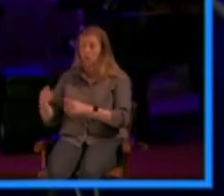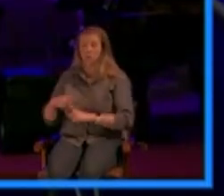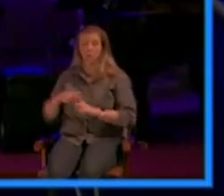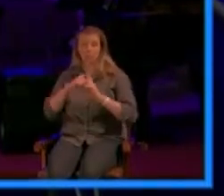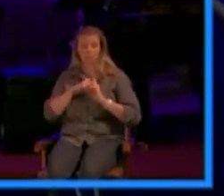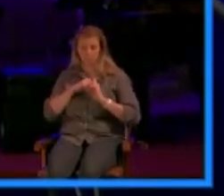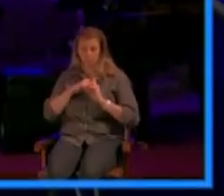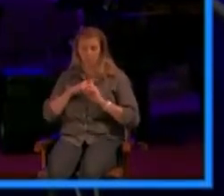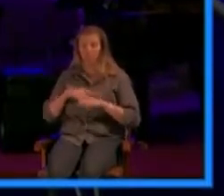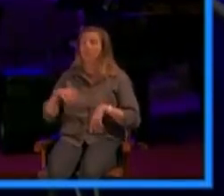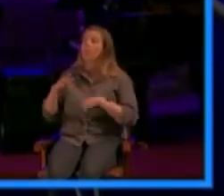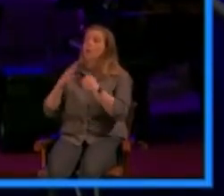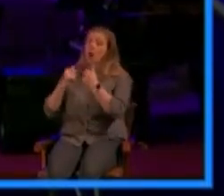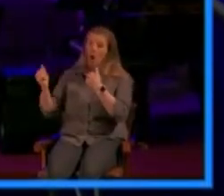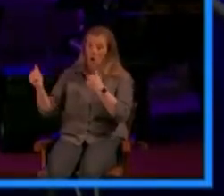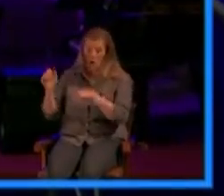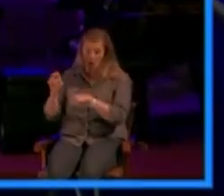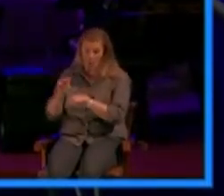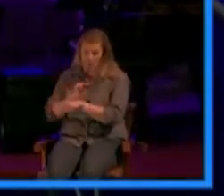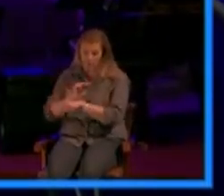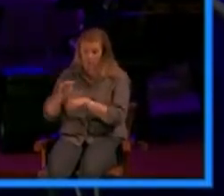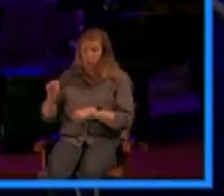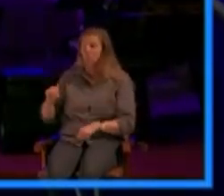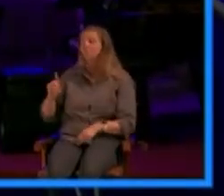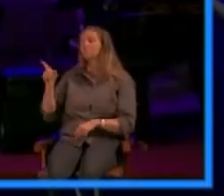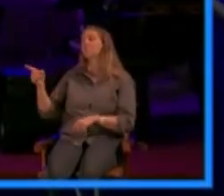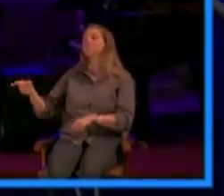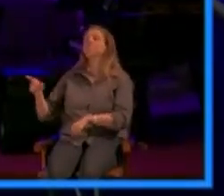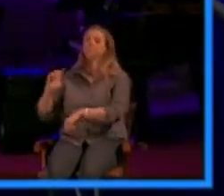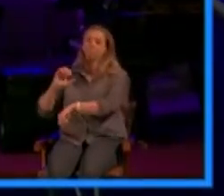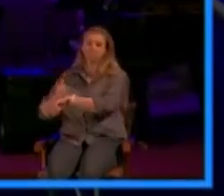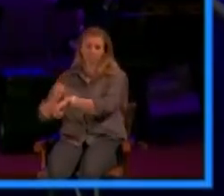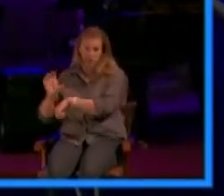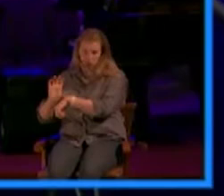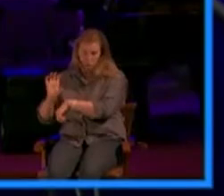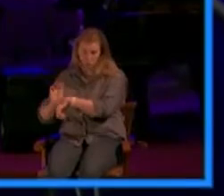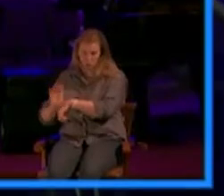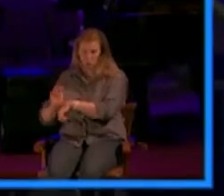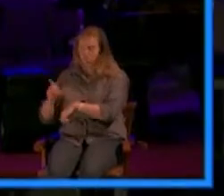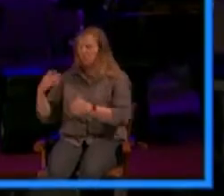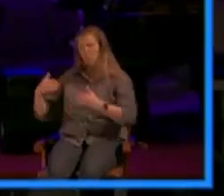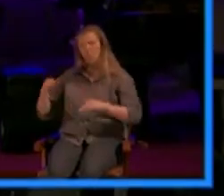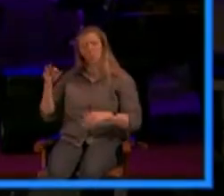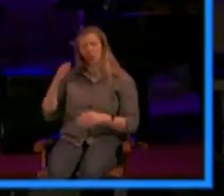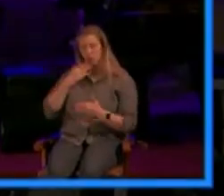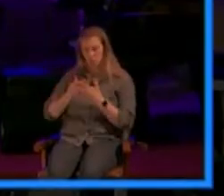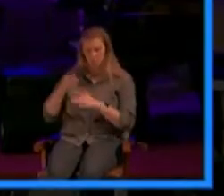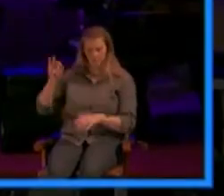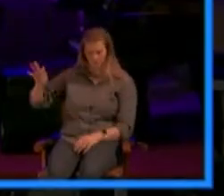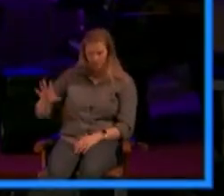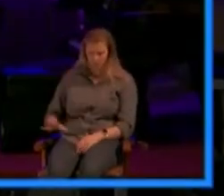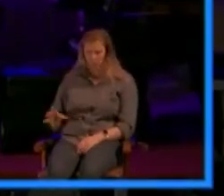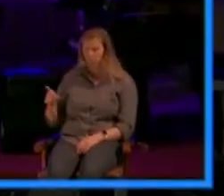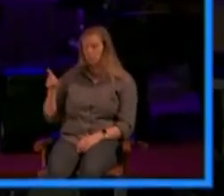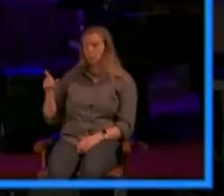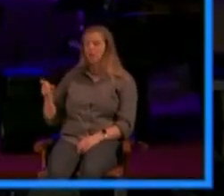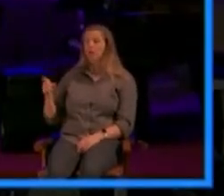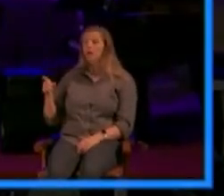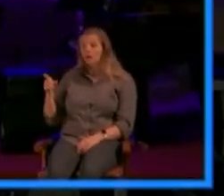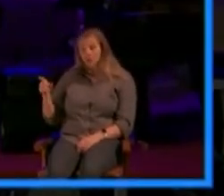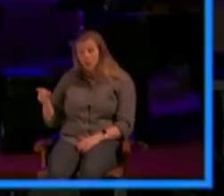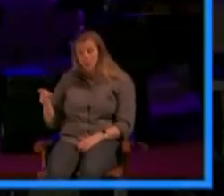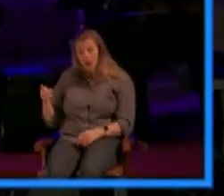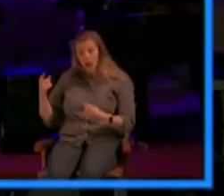ministry, planted a church, incredibly successful evangelistically. But when he became a Christ follower, his entire